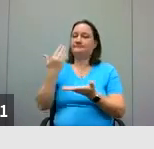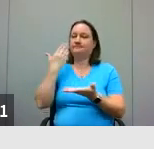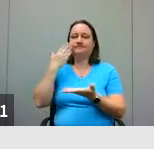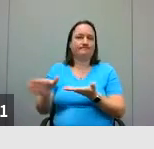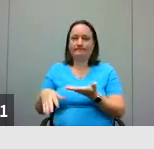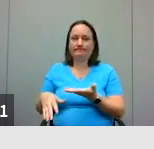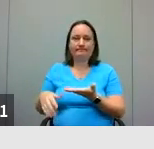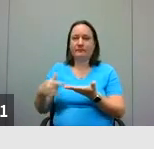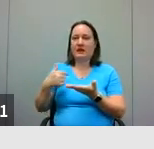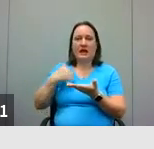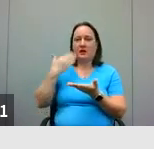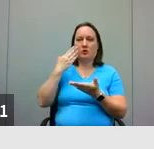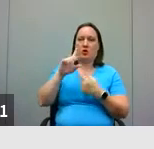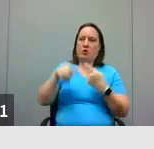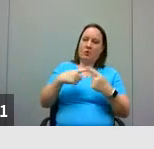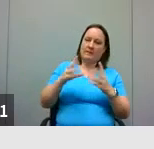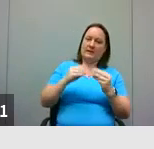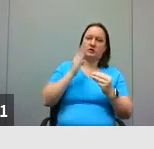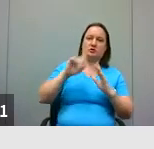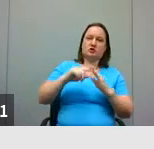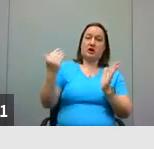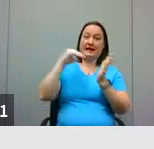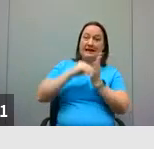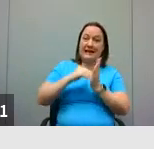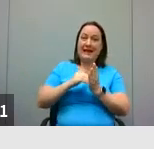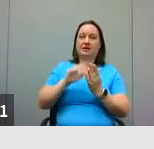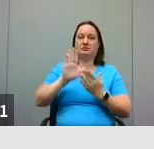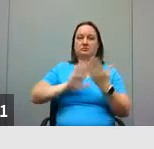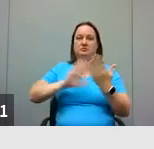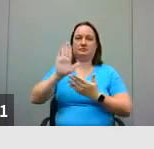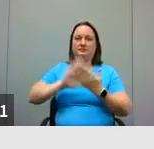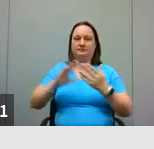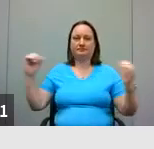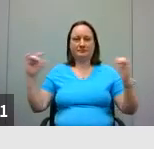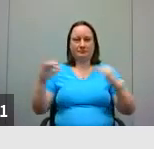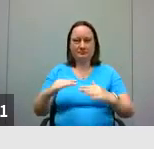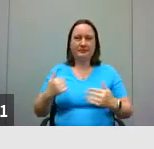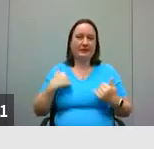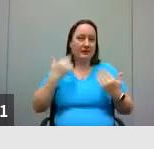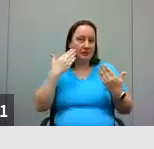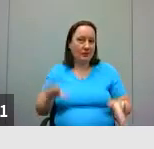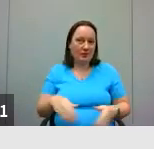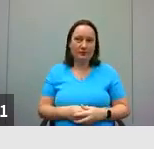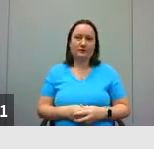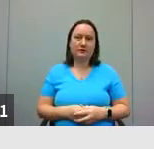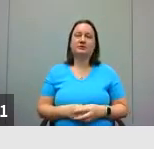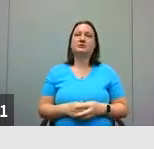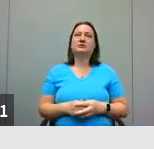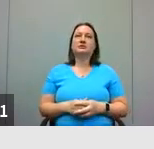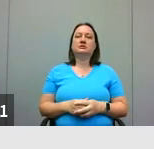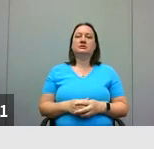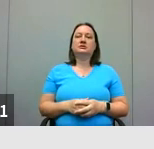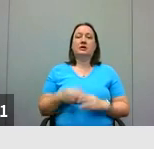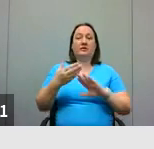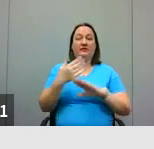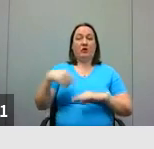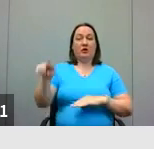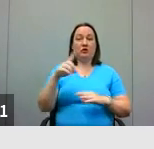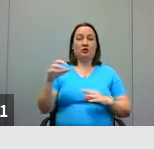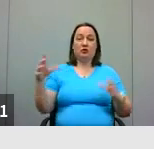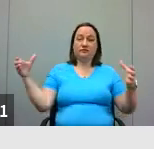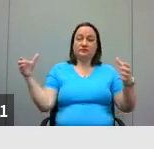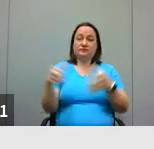going to resume in person. That would be the thing that could, and of course, before you all meet in